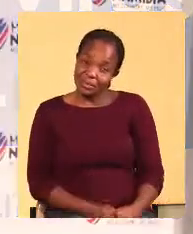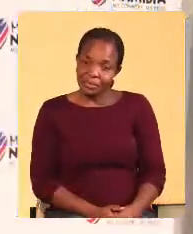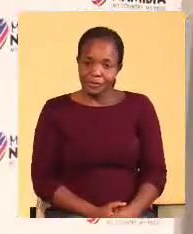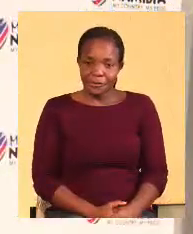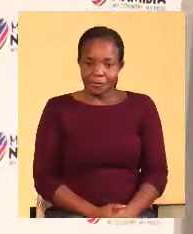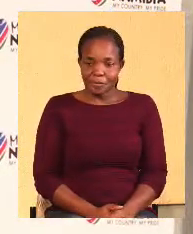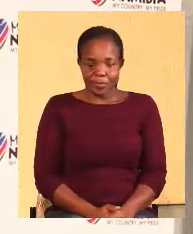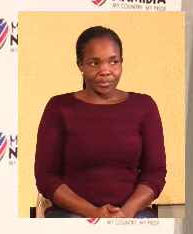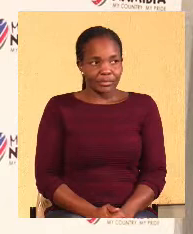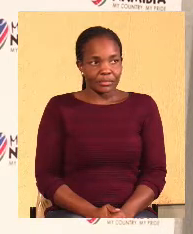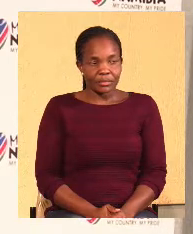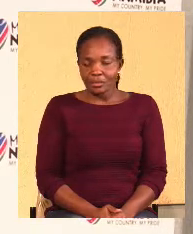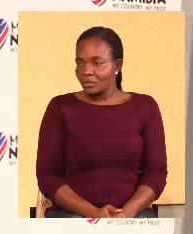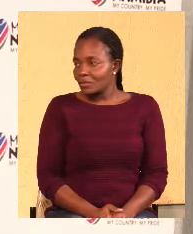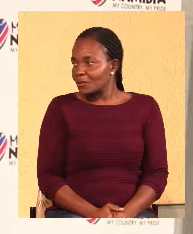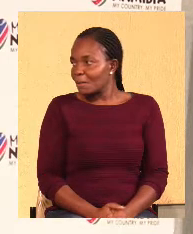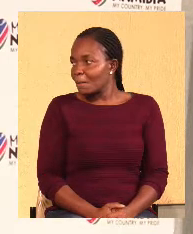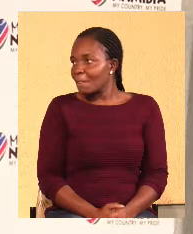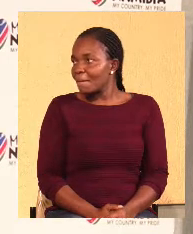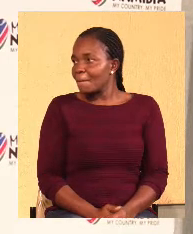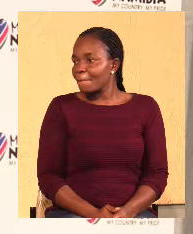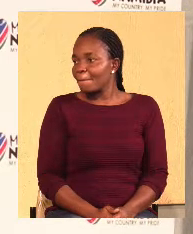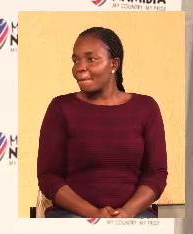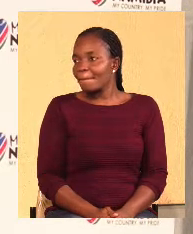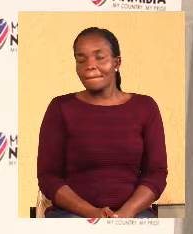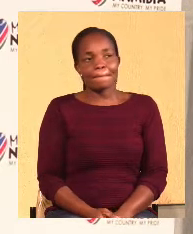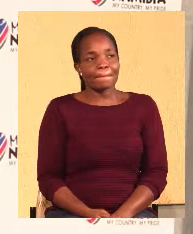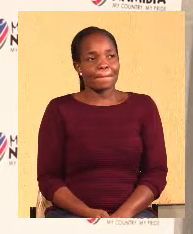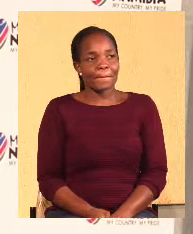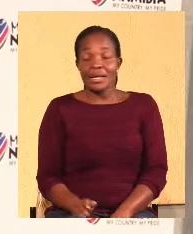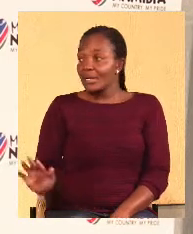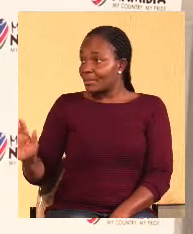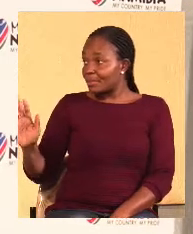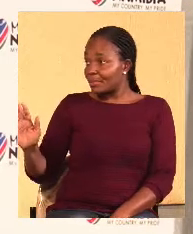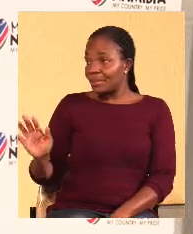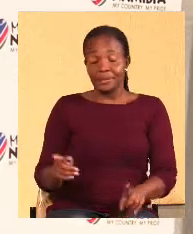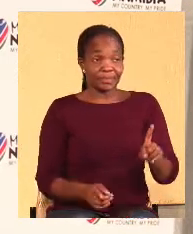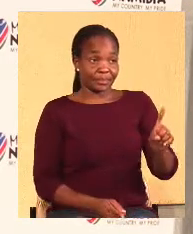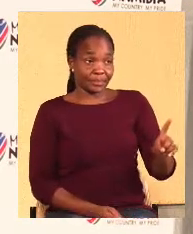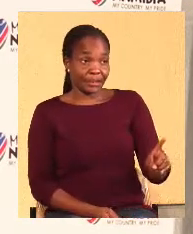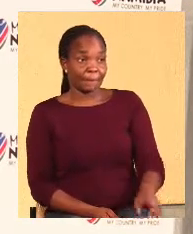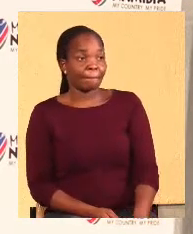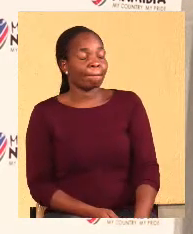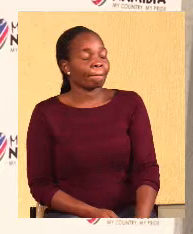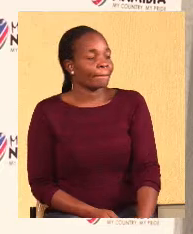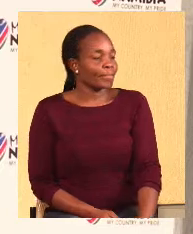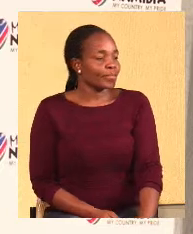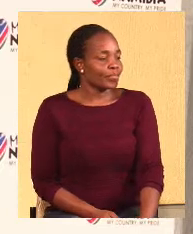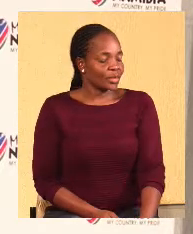very much. Before we take any other questions, let me first rather attend to,